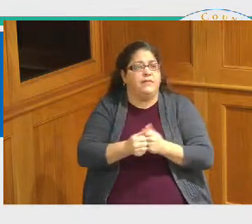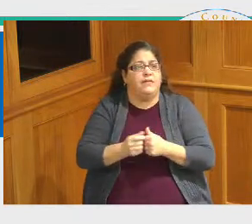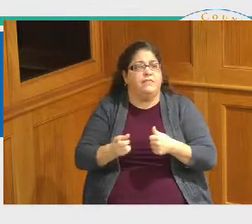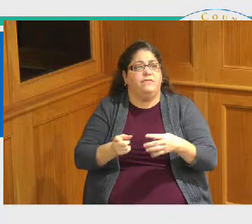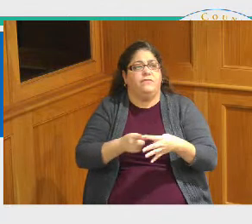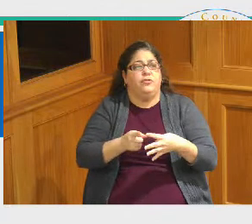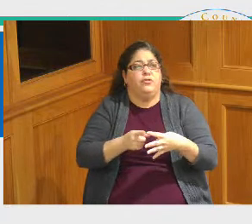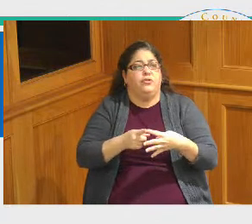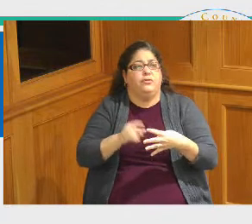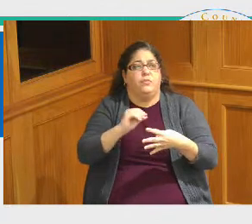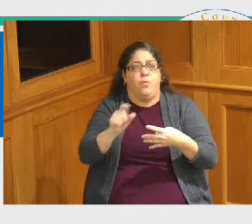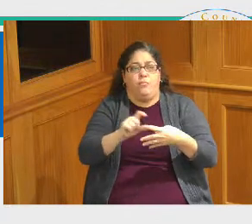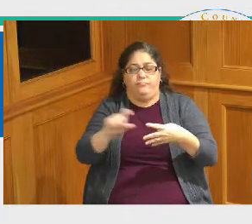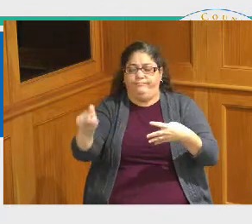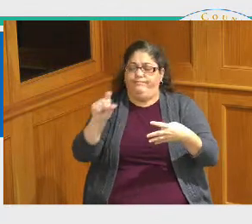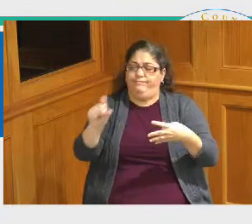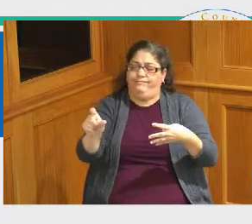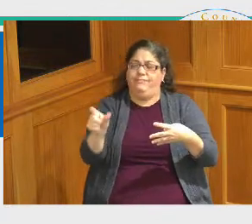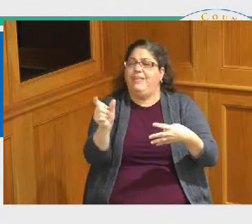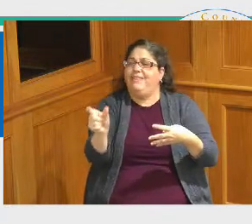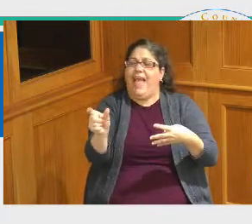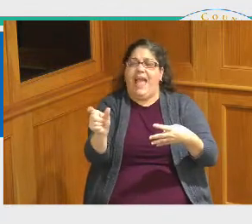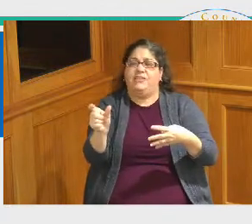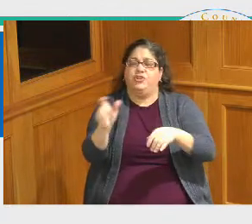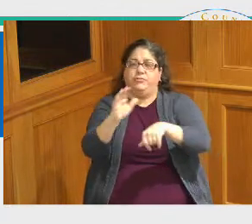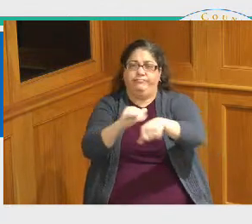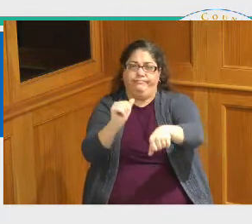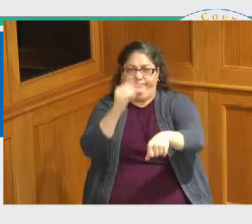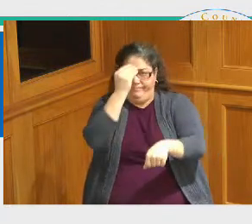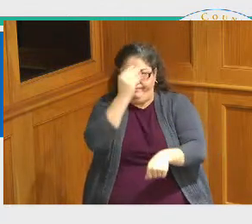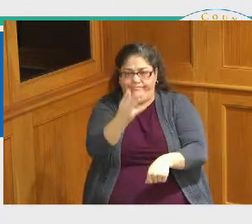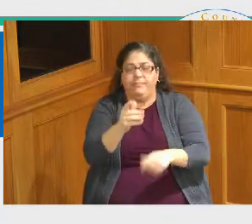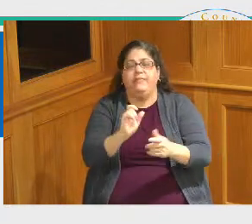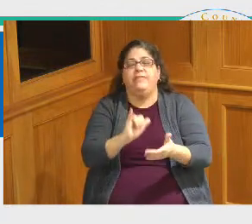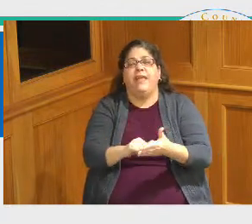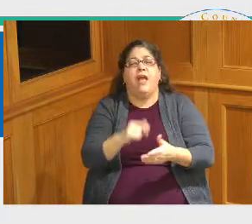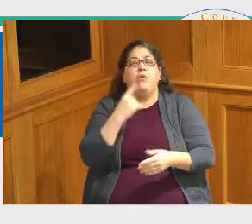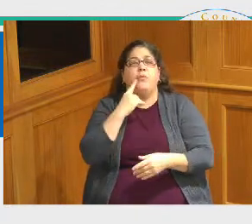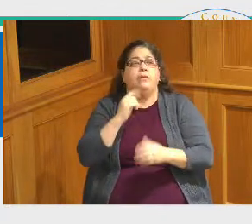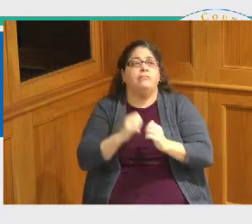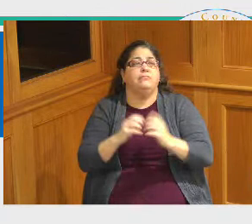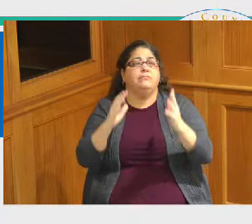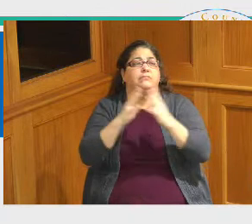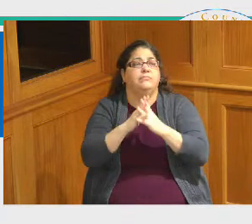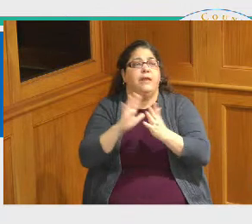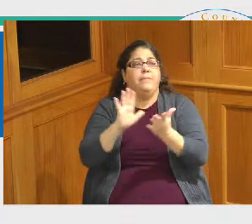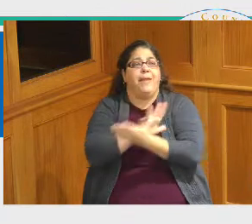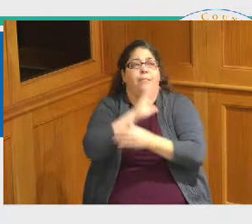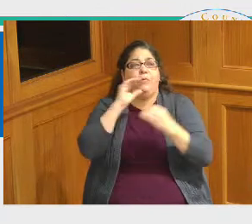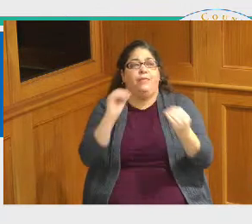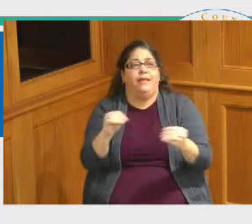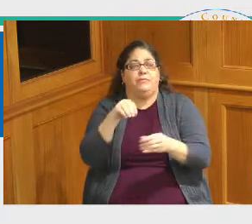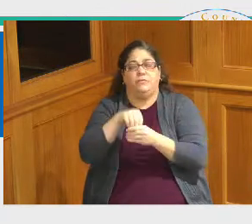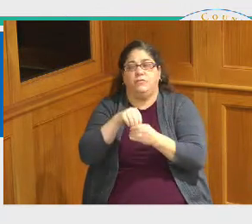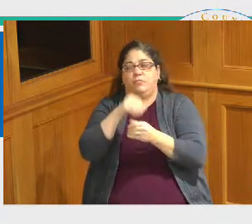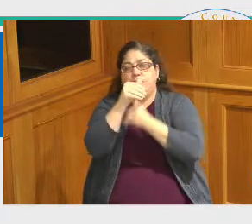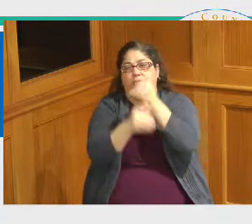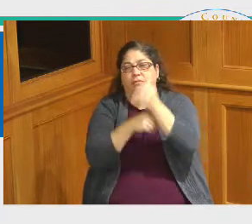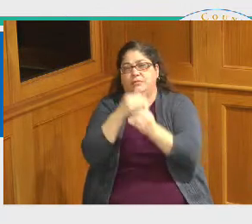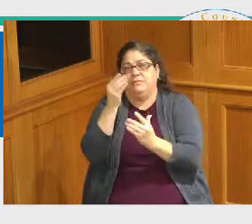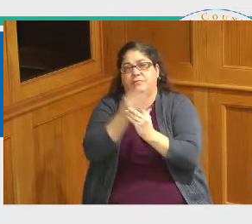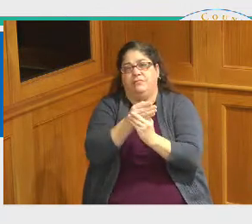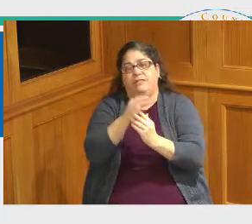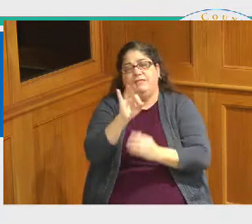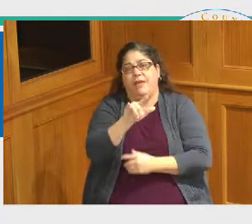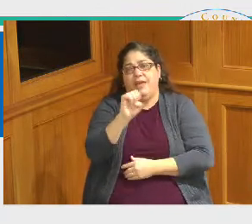have a price tag associated with that. That's really just to call out the fact that we've implemented a paperless employee personnel file. That's something that we did the early part of this